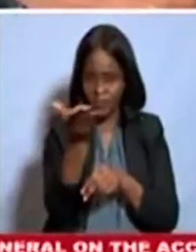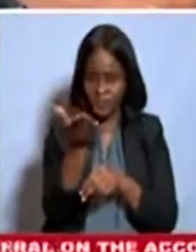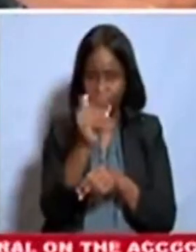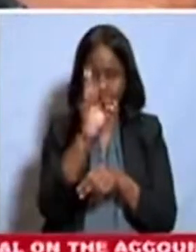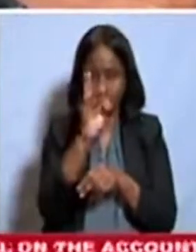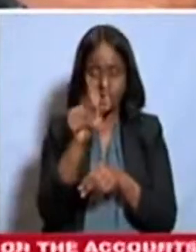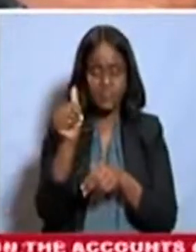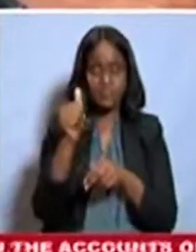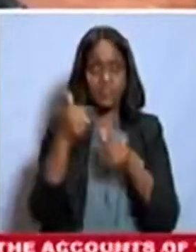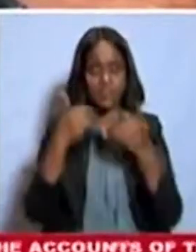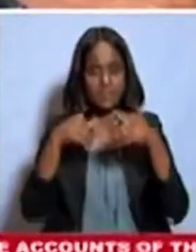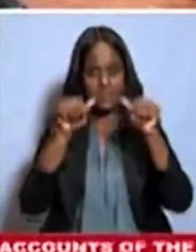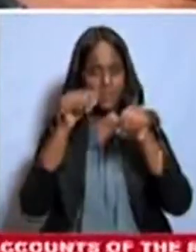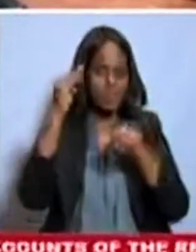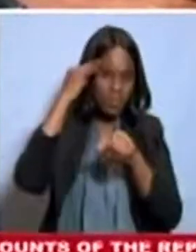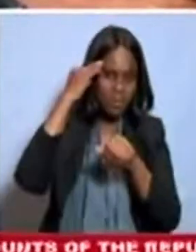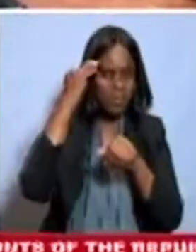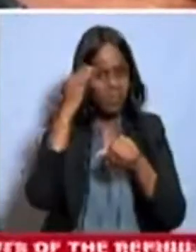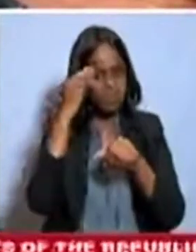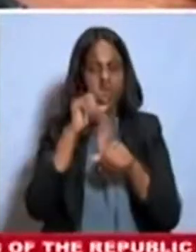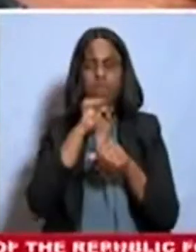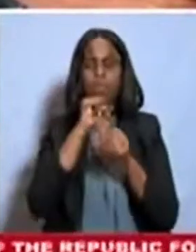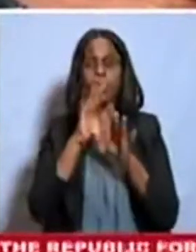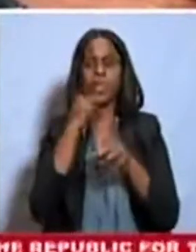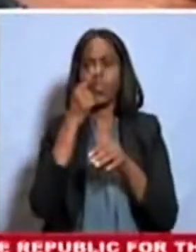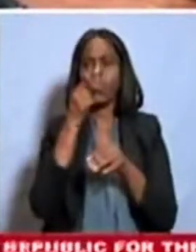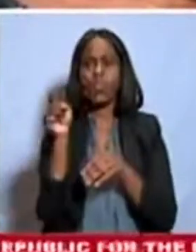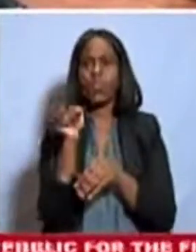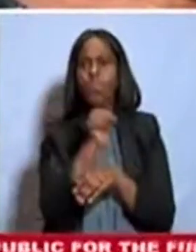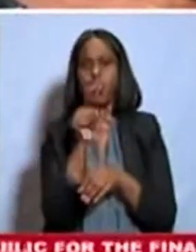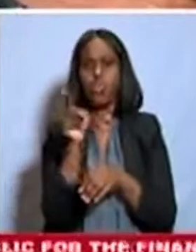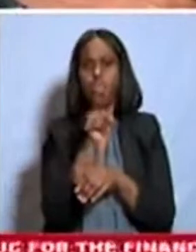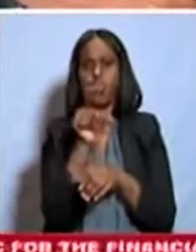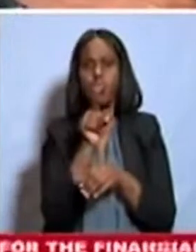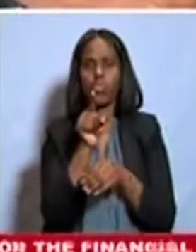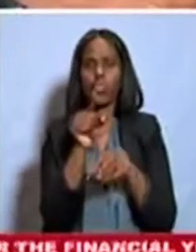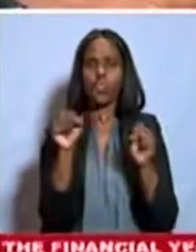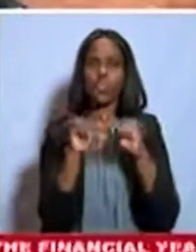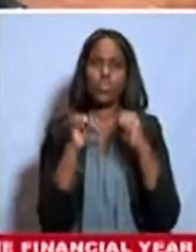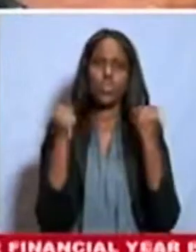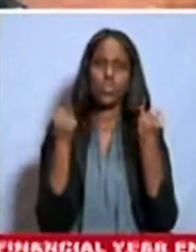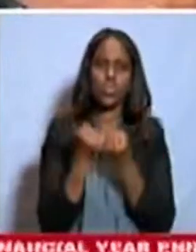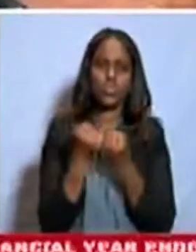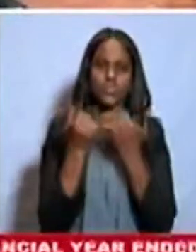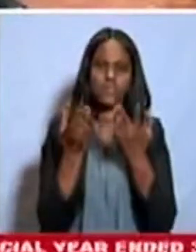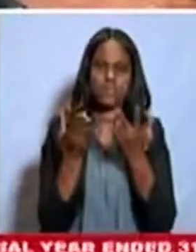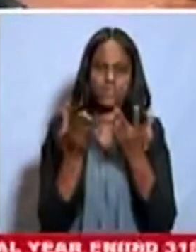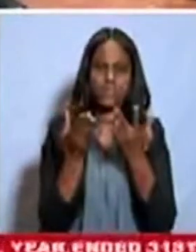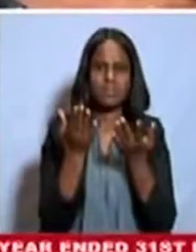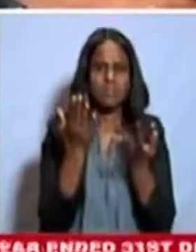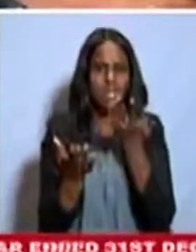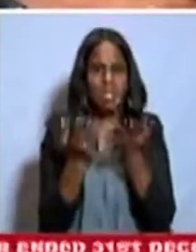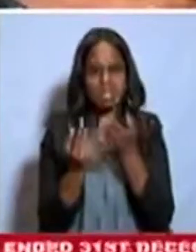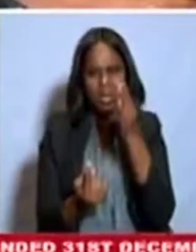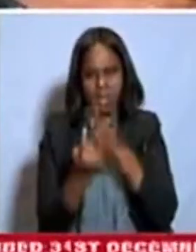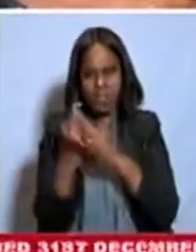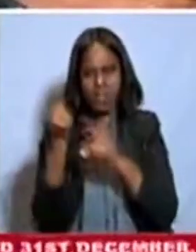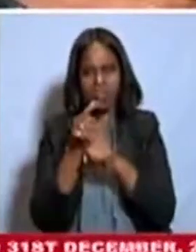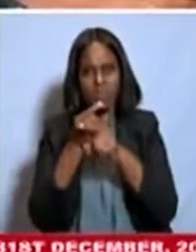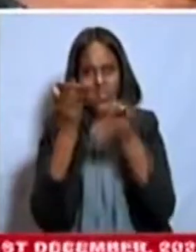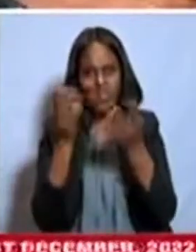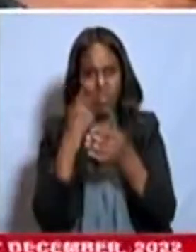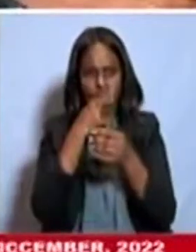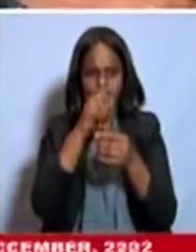you ascertained the owners, who they are in society, where they're emanating from,